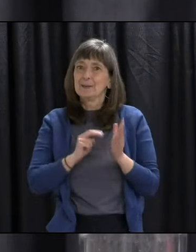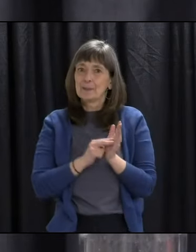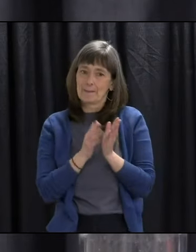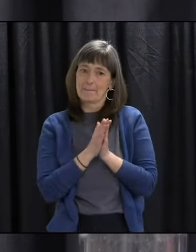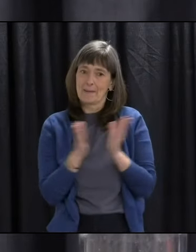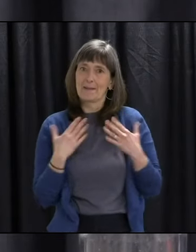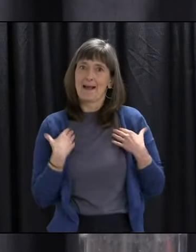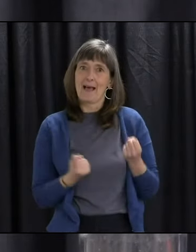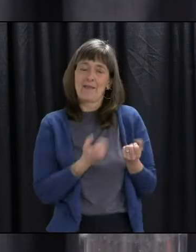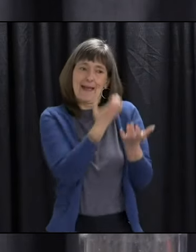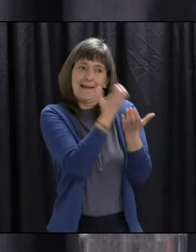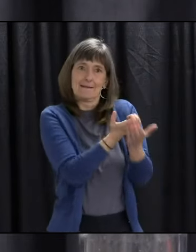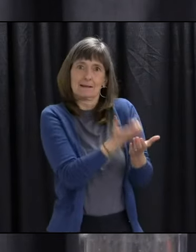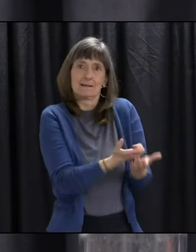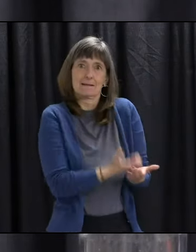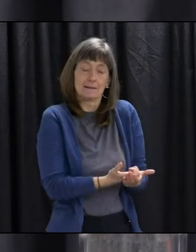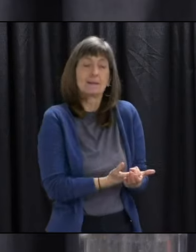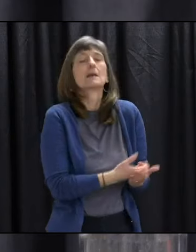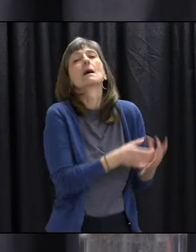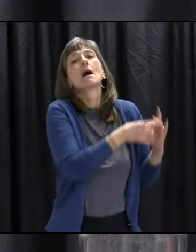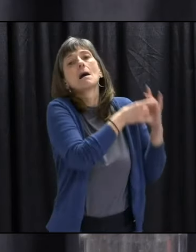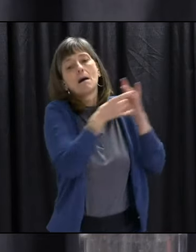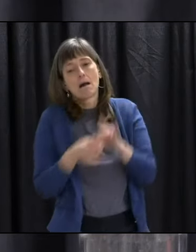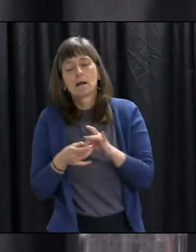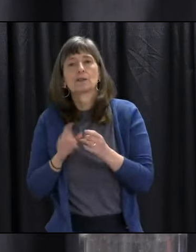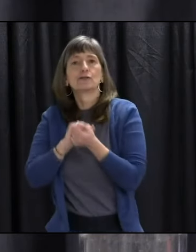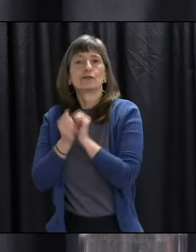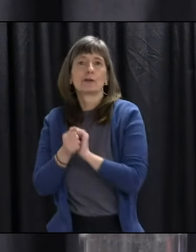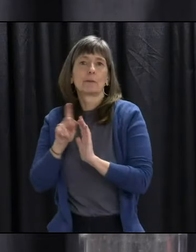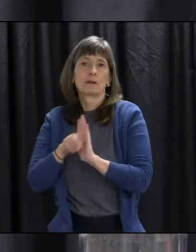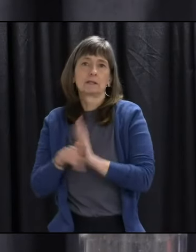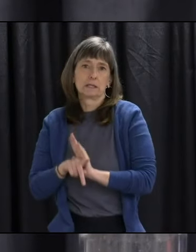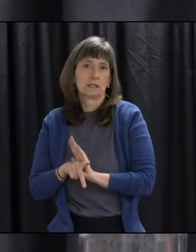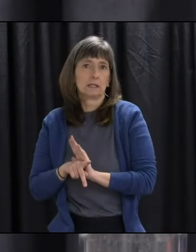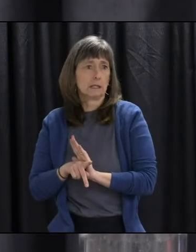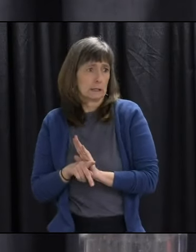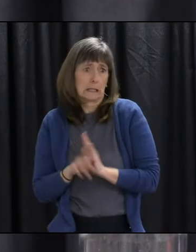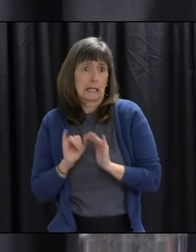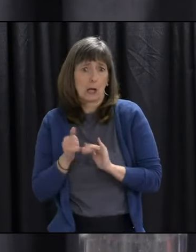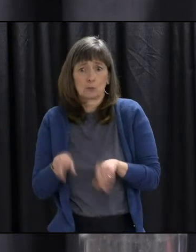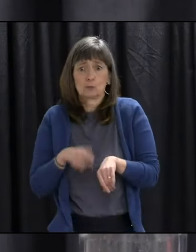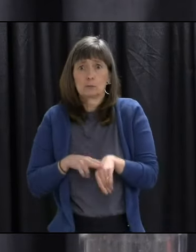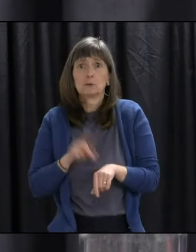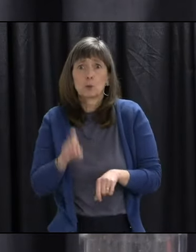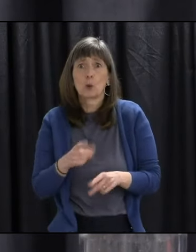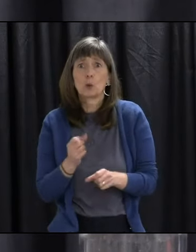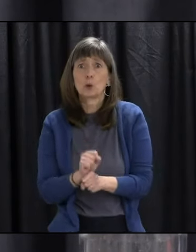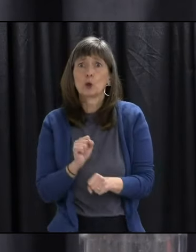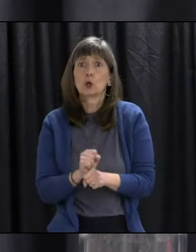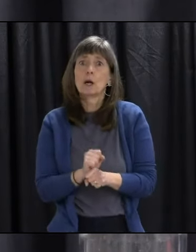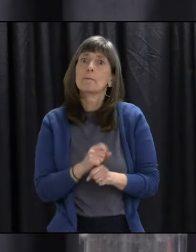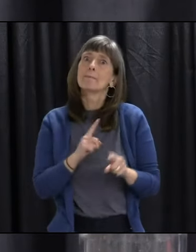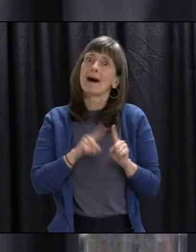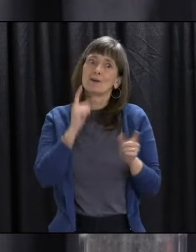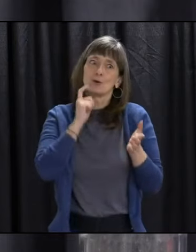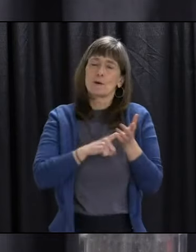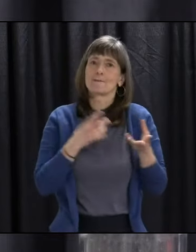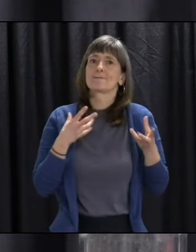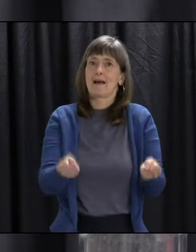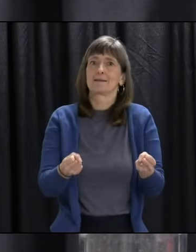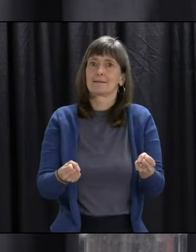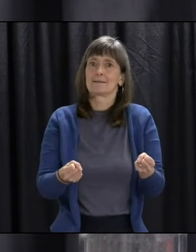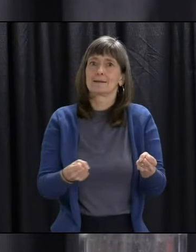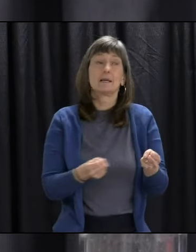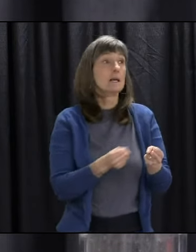public health at work, reacting to new evidence promptly and incorporating that very swiftly into protocols, often